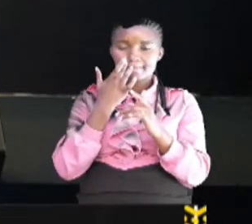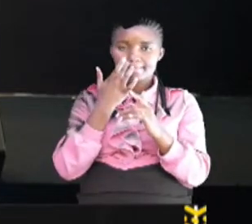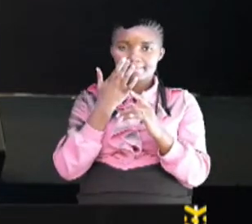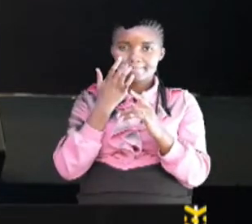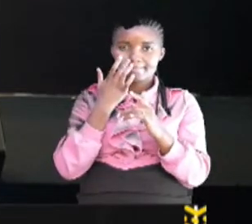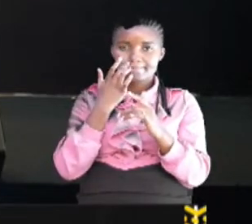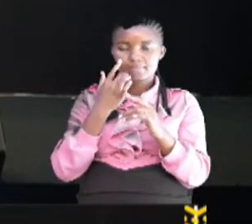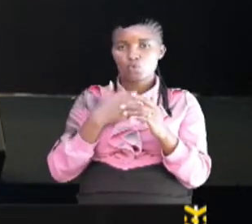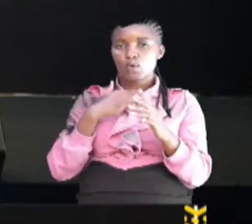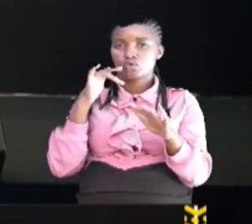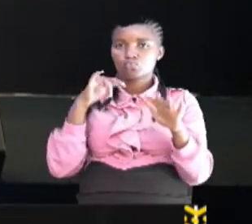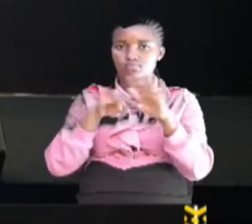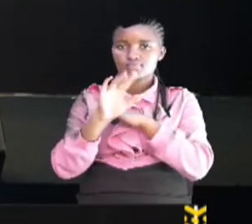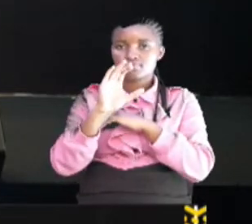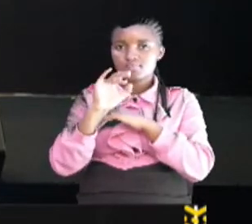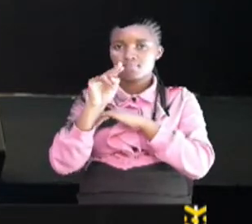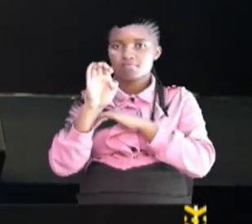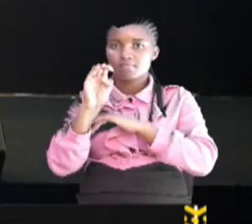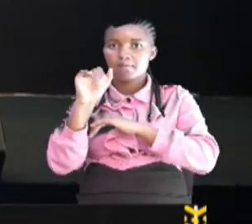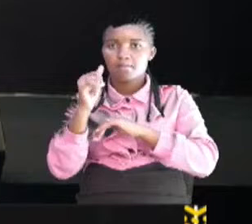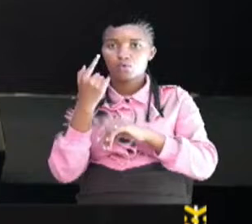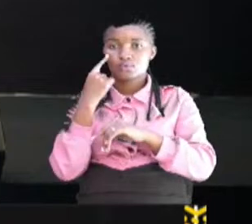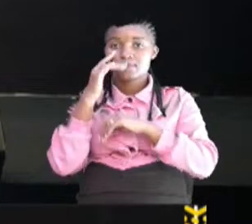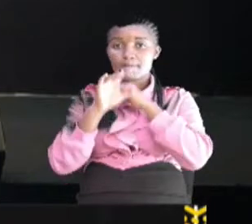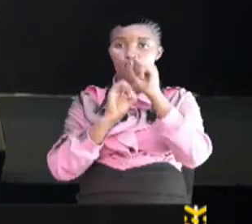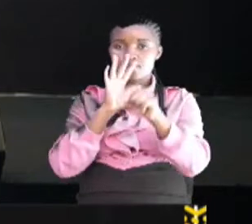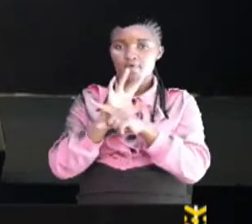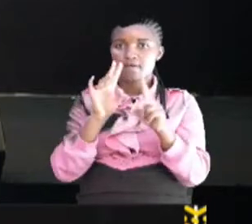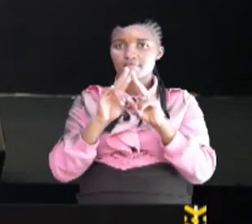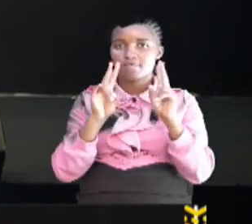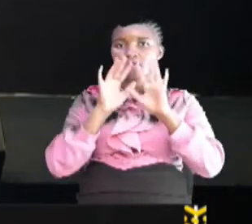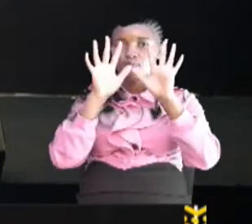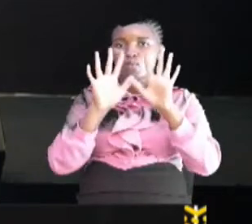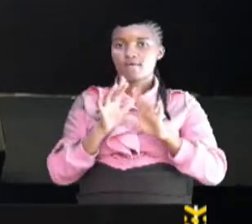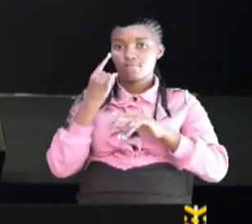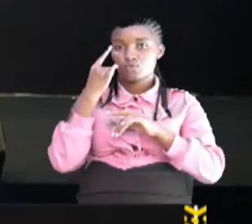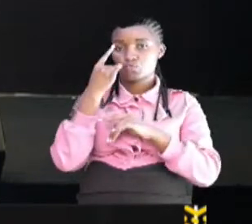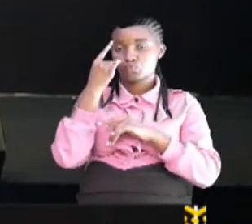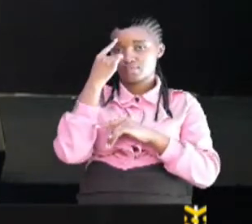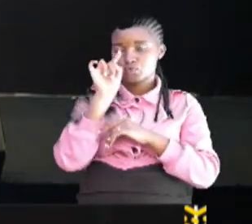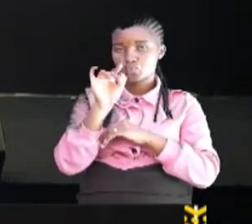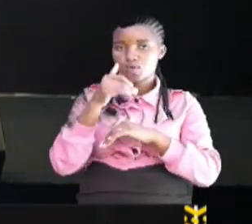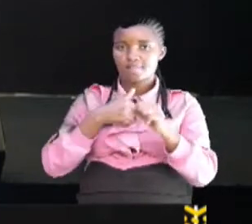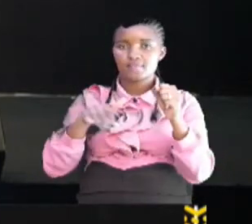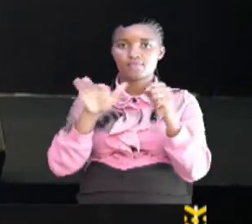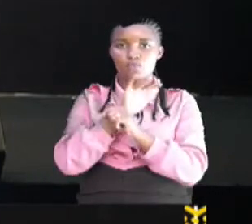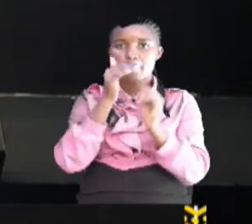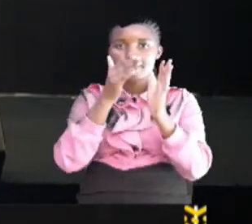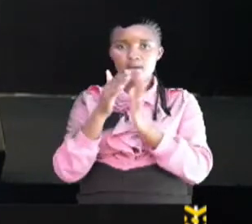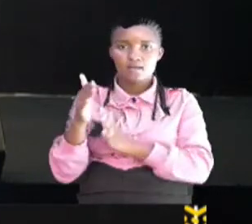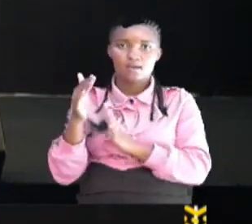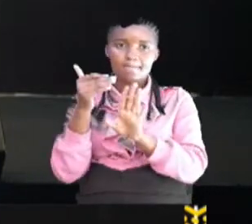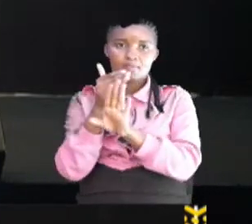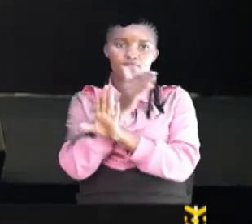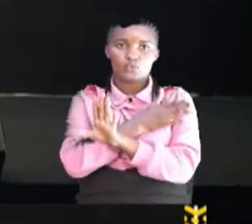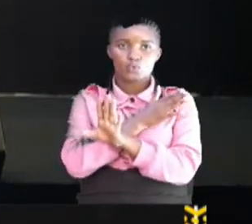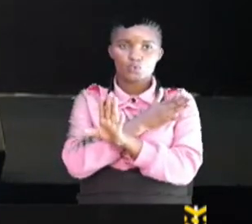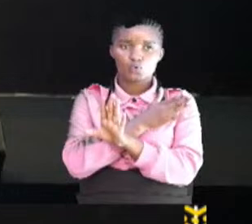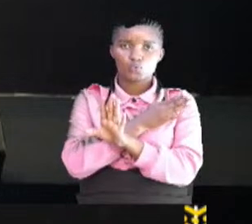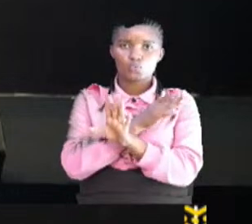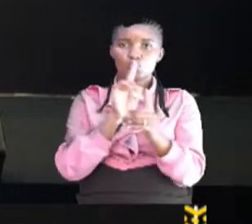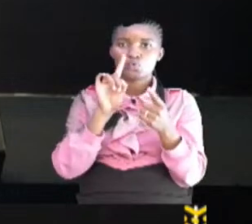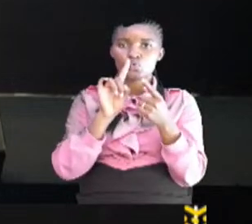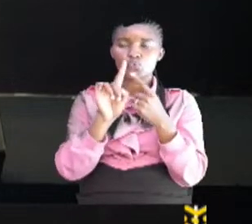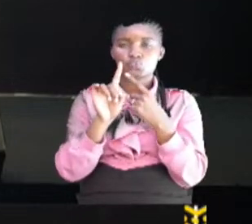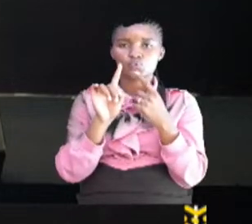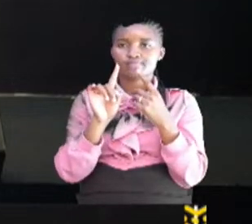what the movie is about. So it's essential for you to have that full scope, that plan, before